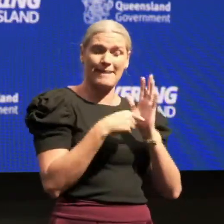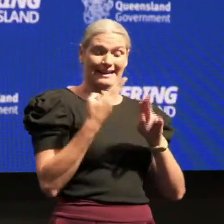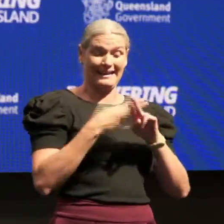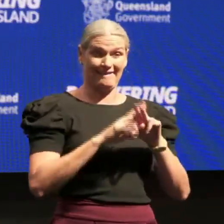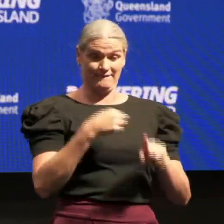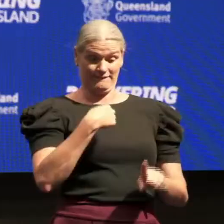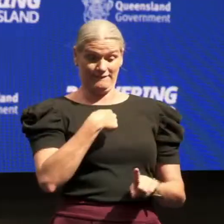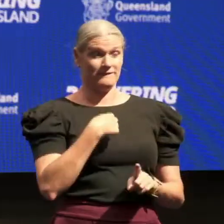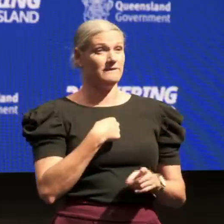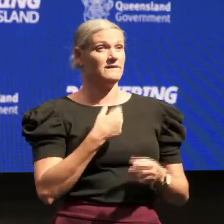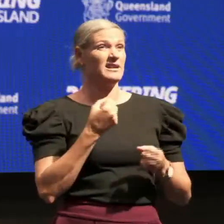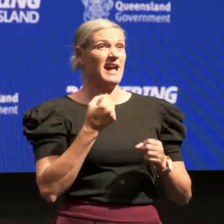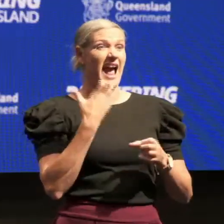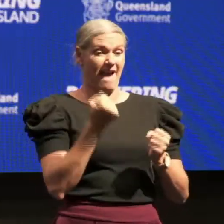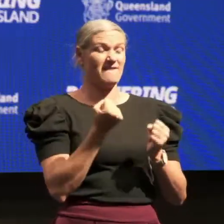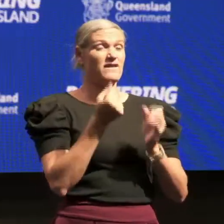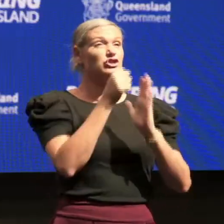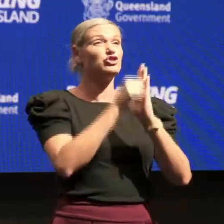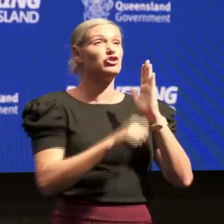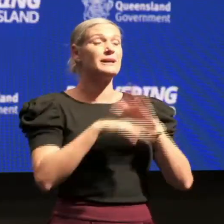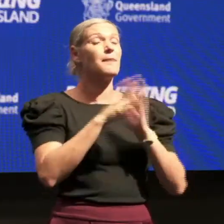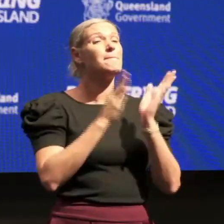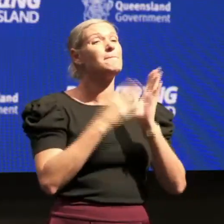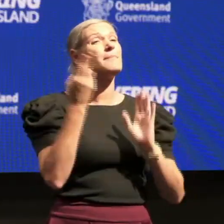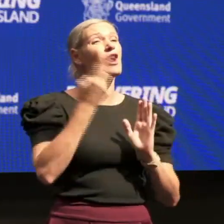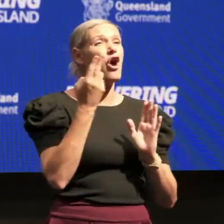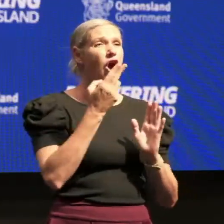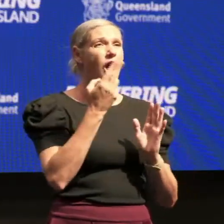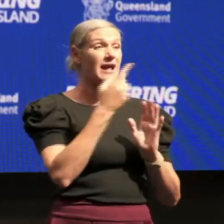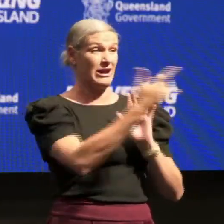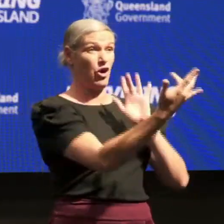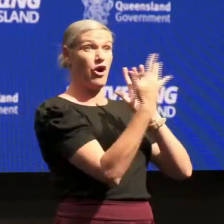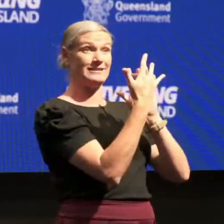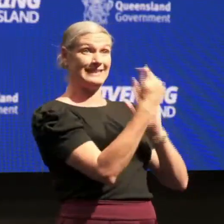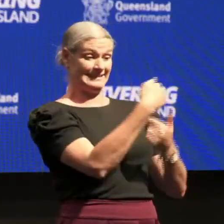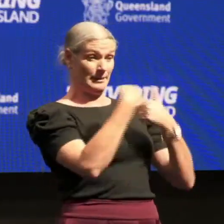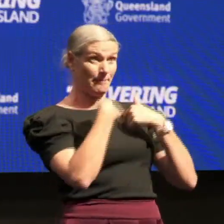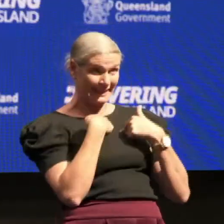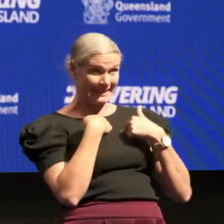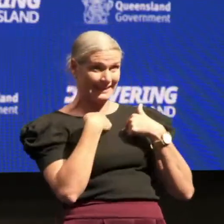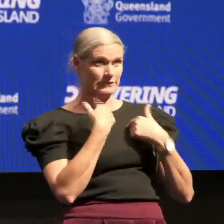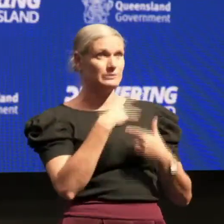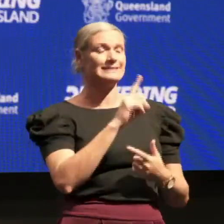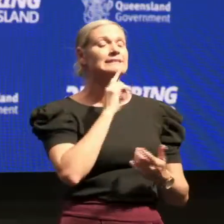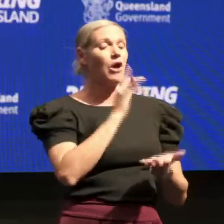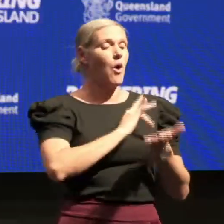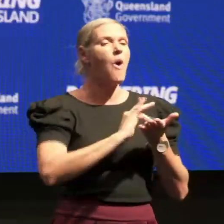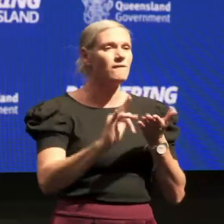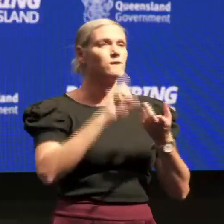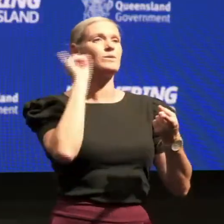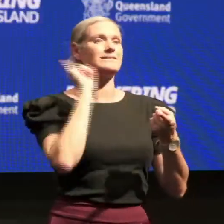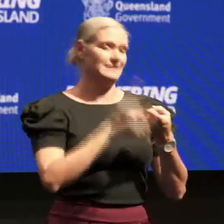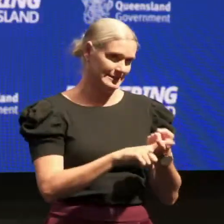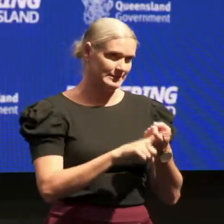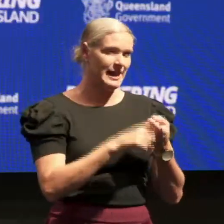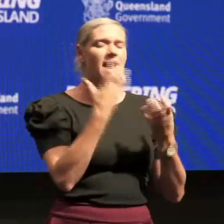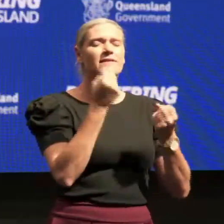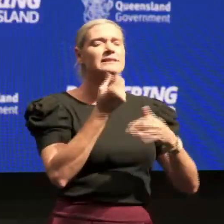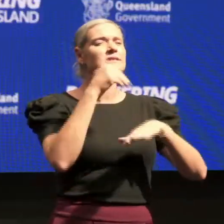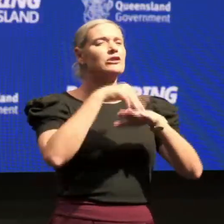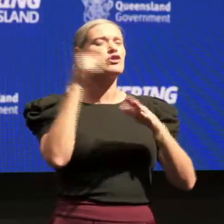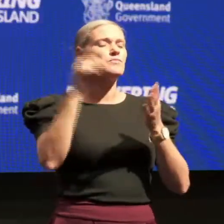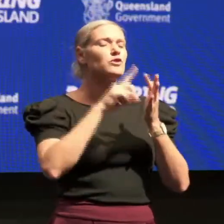individual who has a procedure at Mackay is contacted directly. There are some issues, for example,